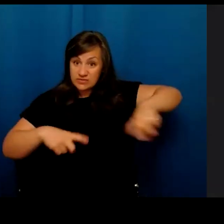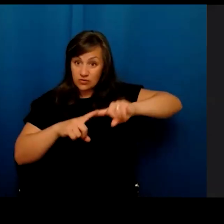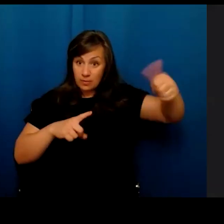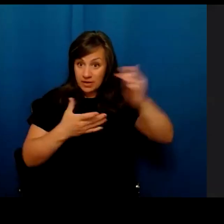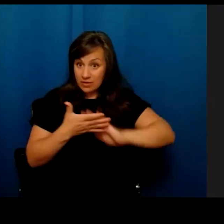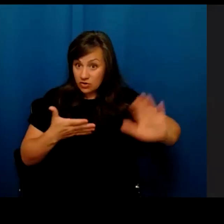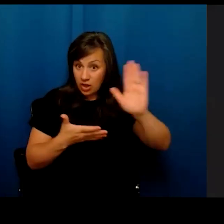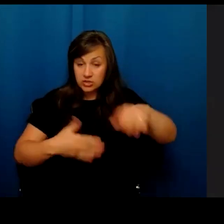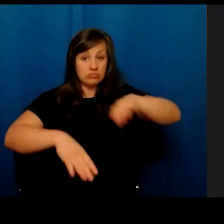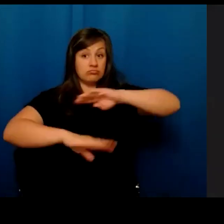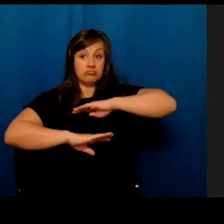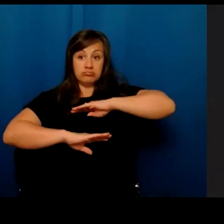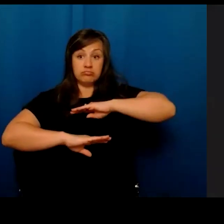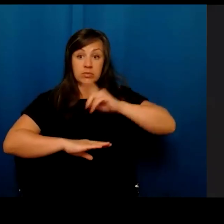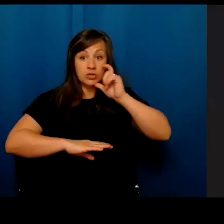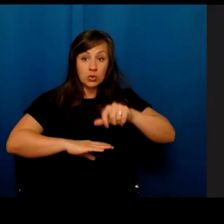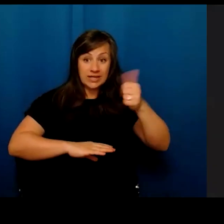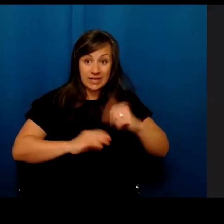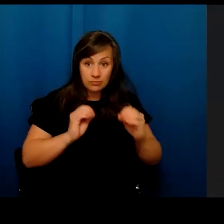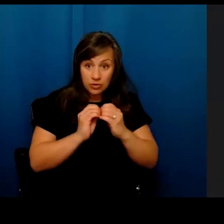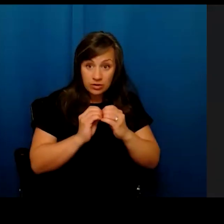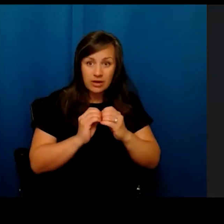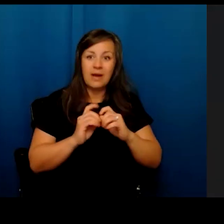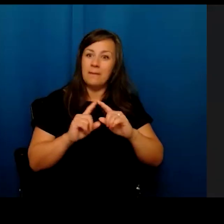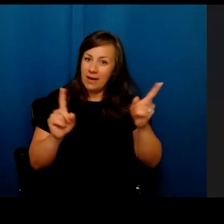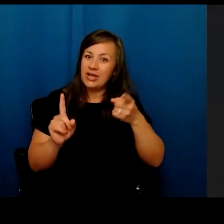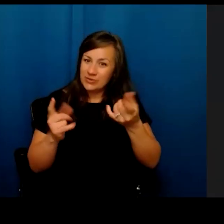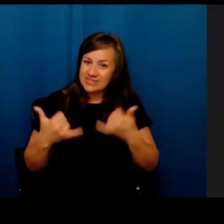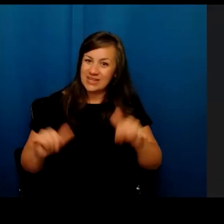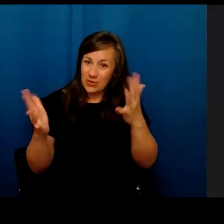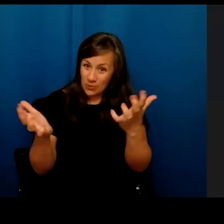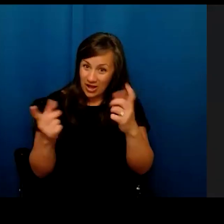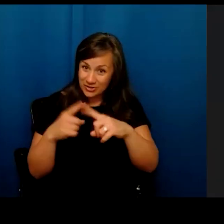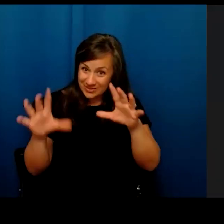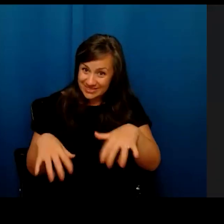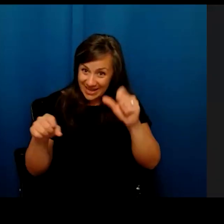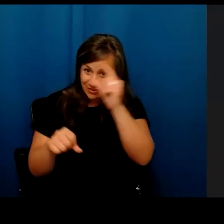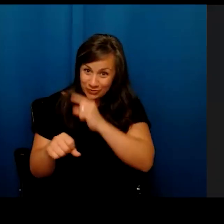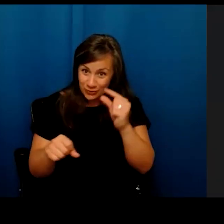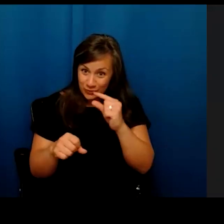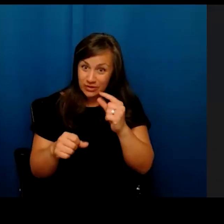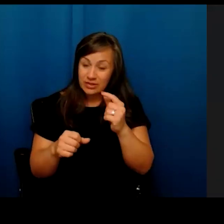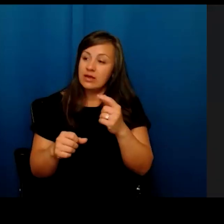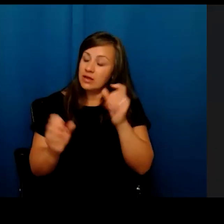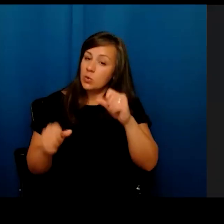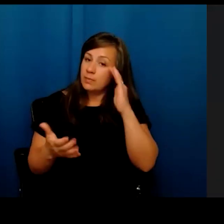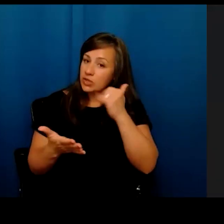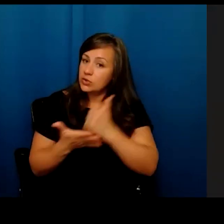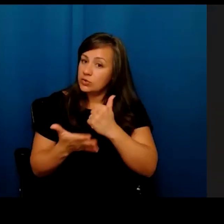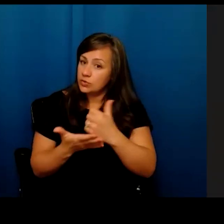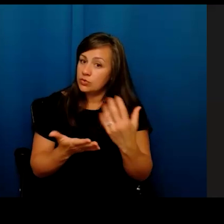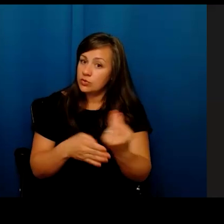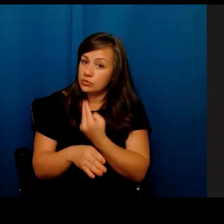more electives, but you really want to take that Google project management certificate because that can be useful for your career.